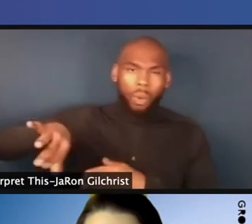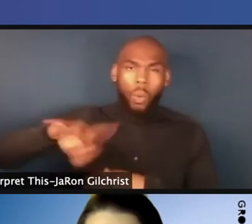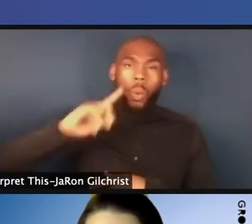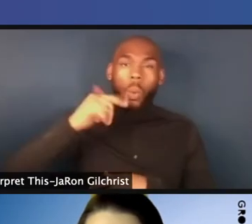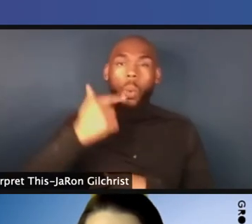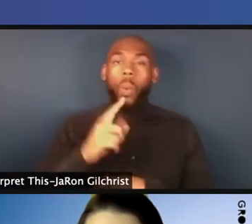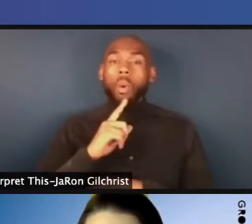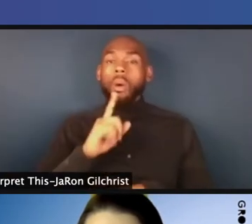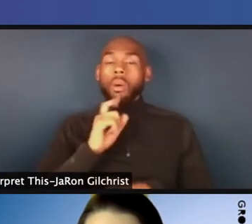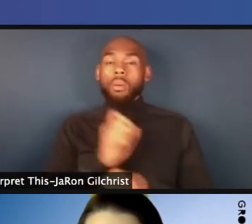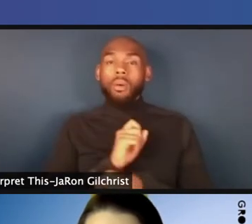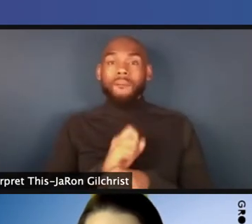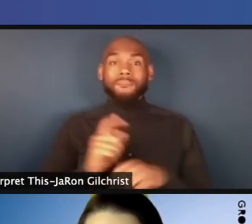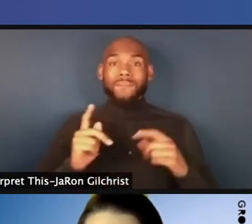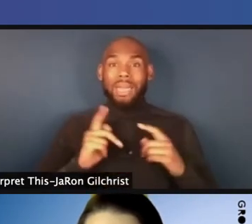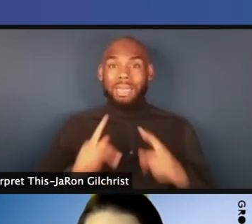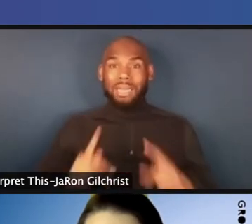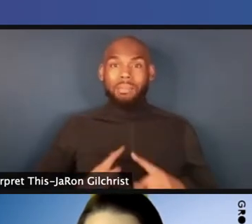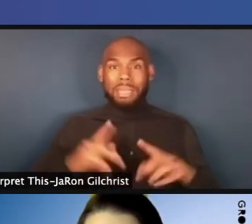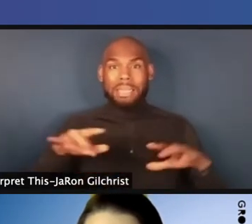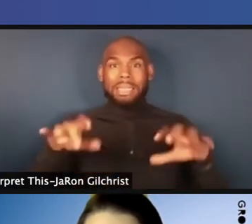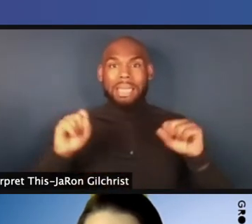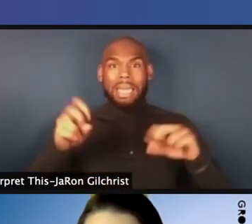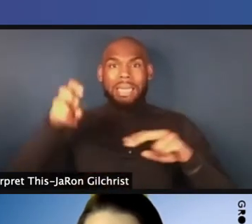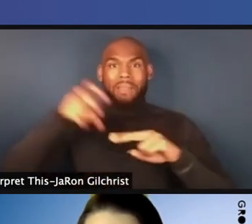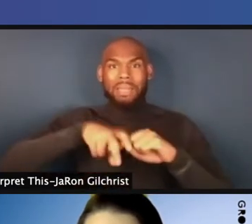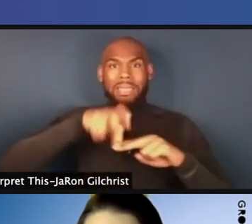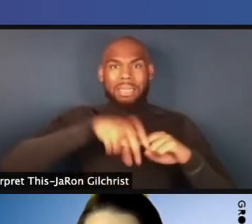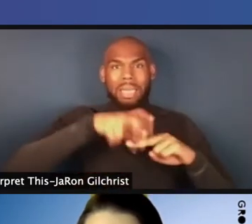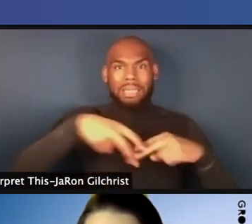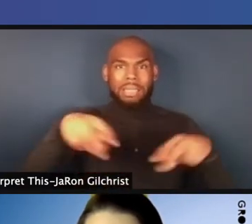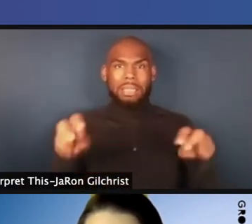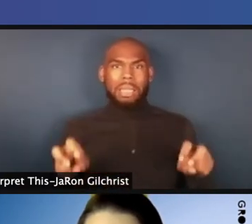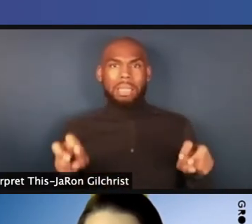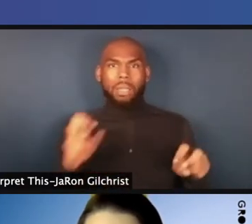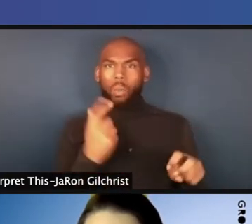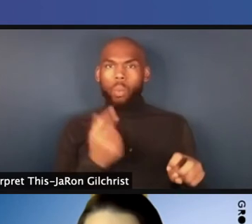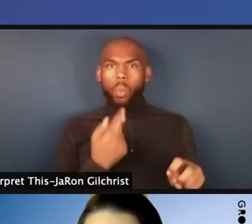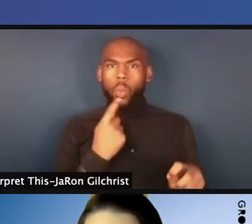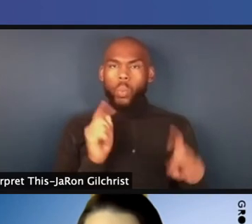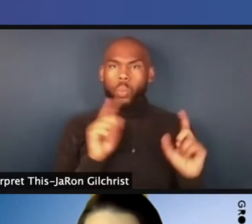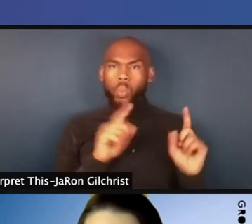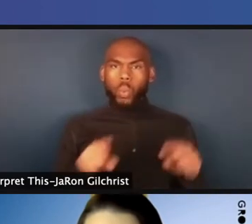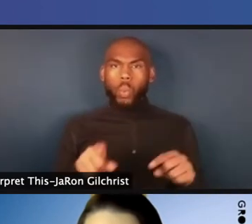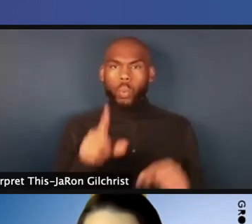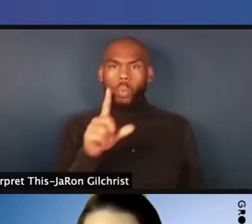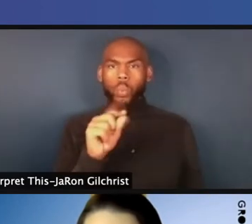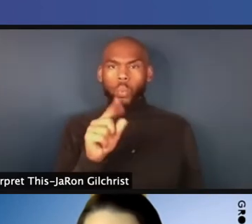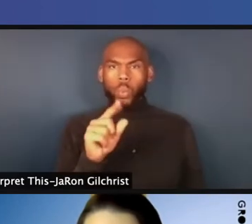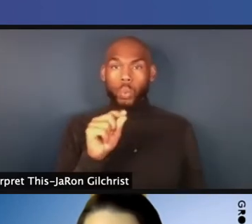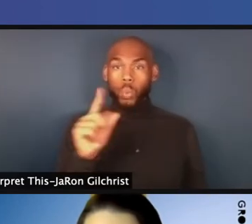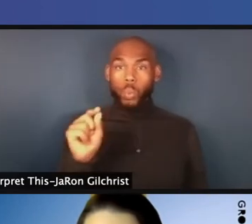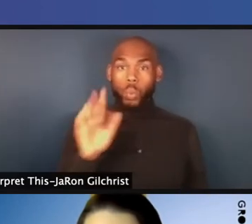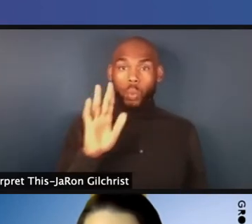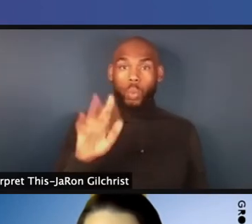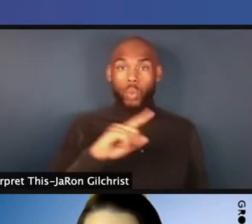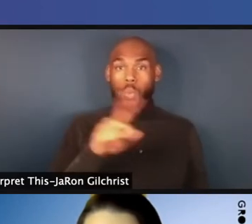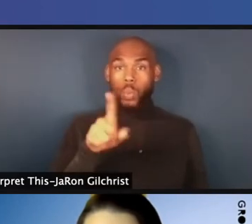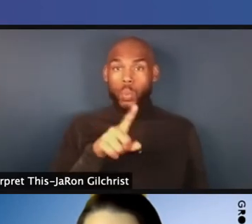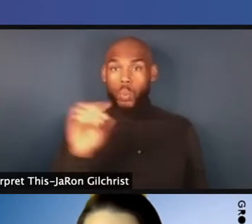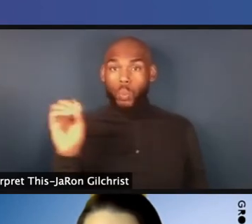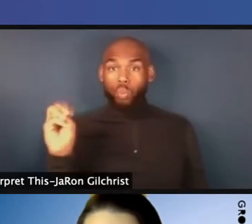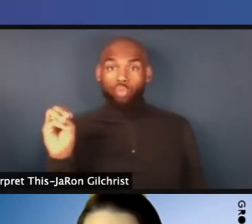is physically taking up space in your seats? Who is coming to your, you know, in the year of 2020, your Zoom